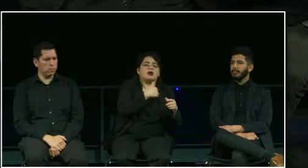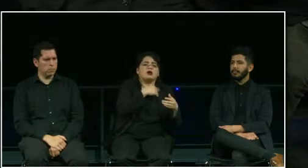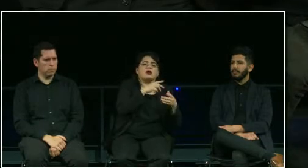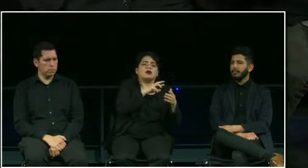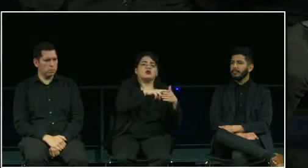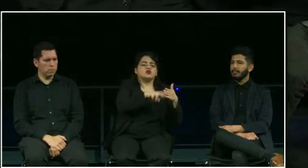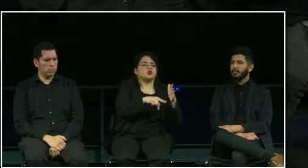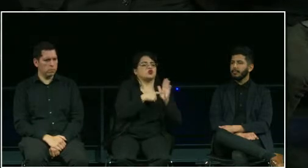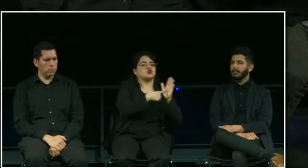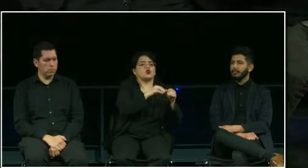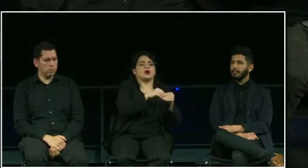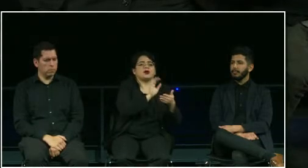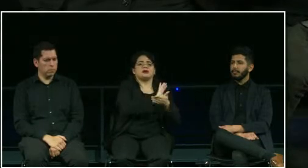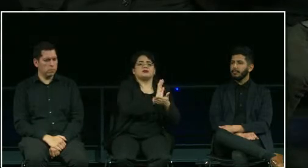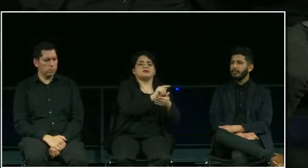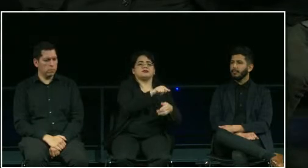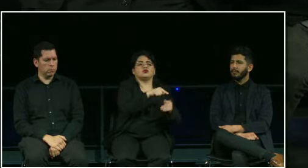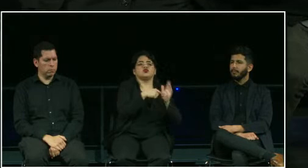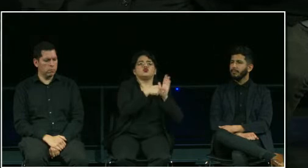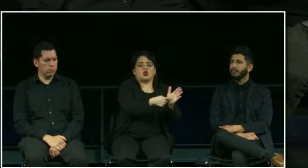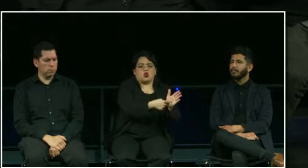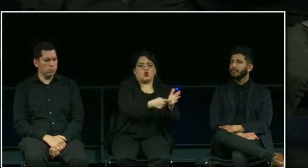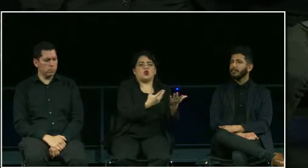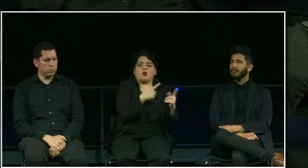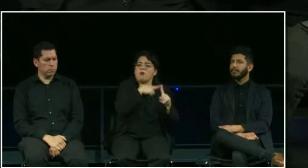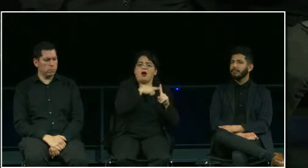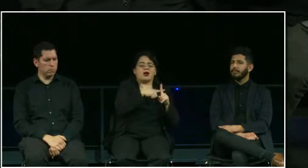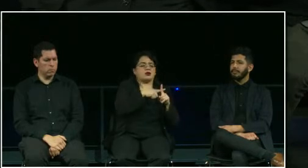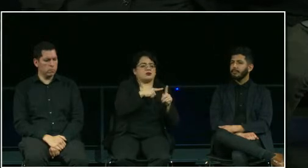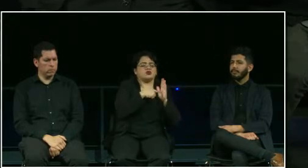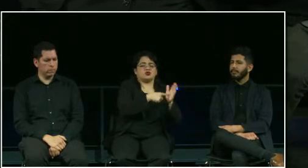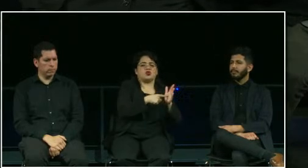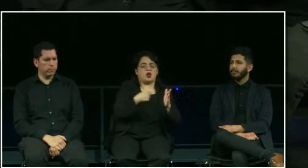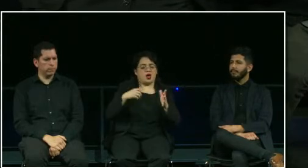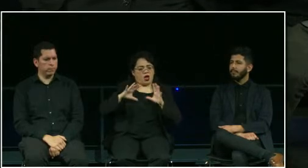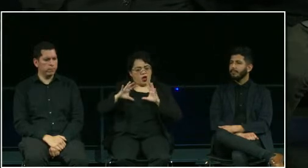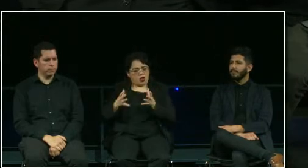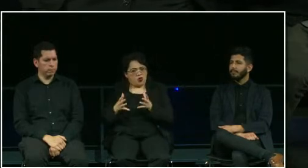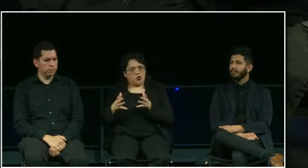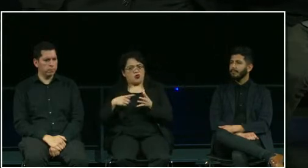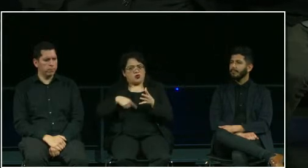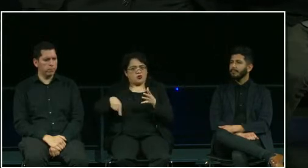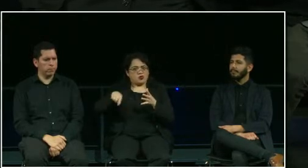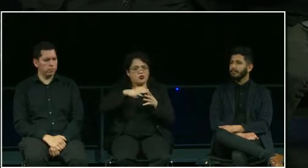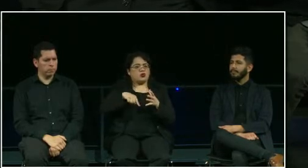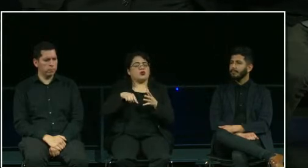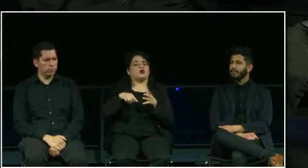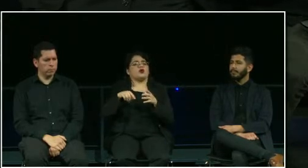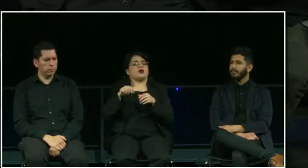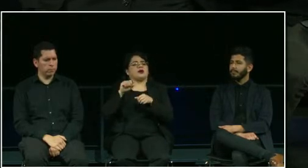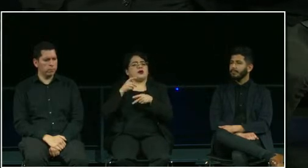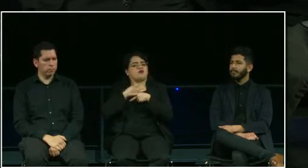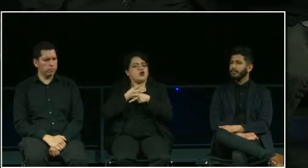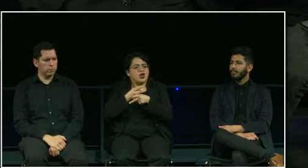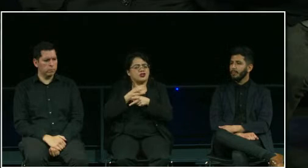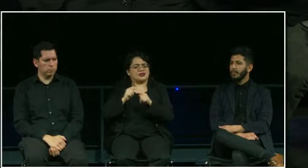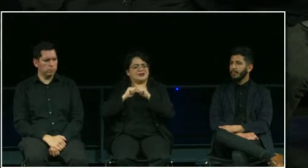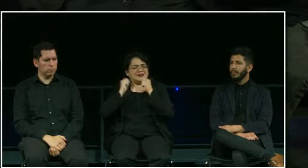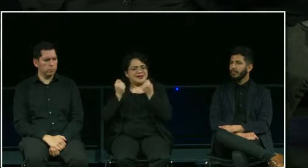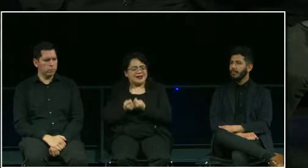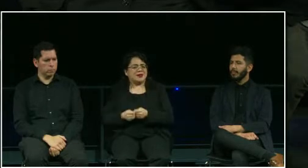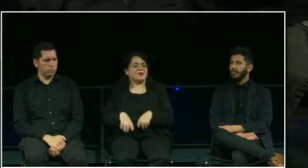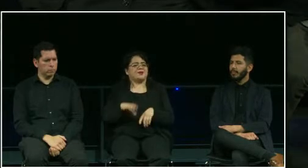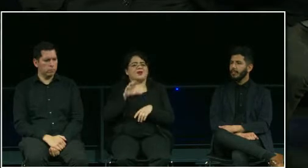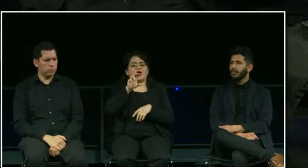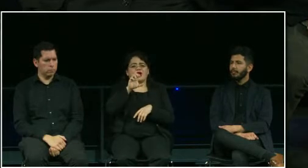I know that as a crew, as a production, and as a team, with the incredible support